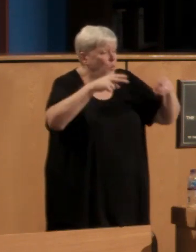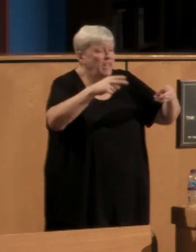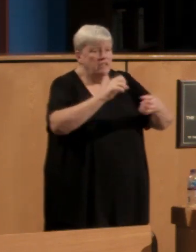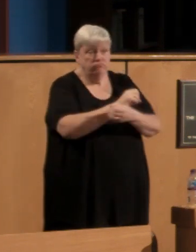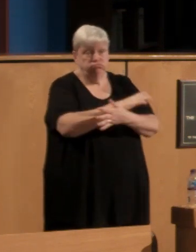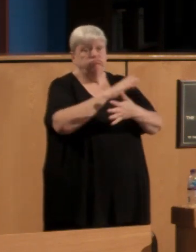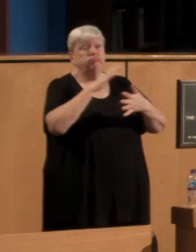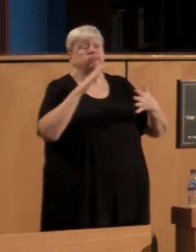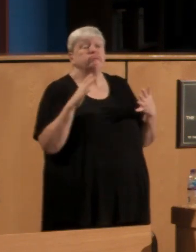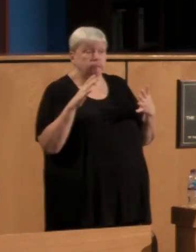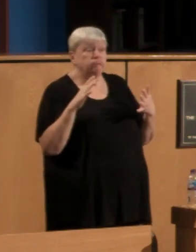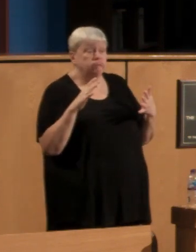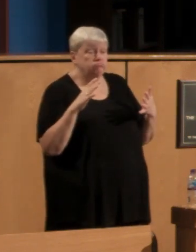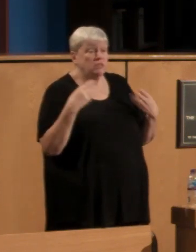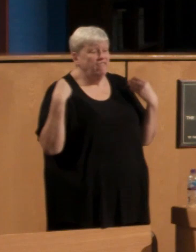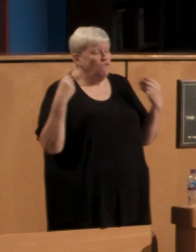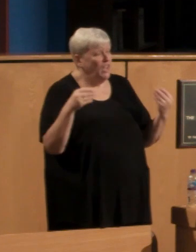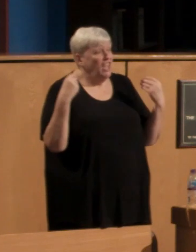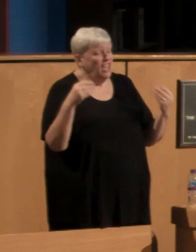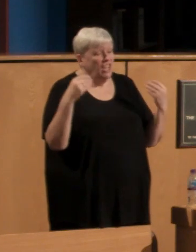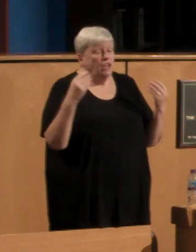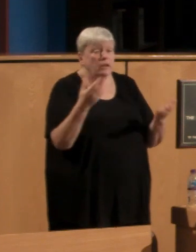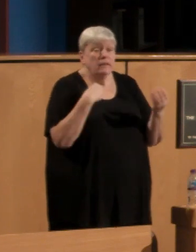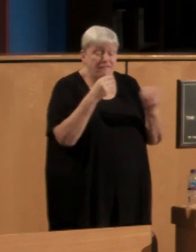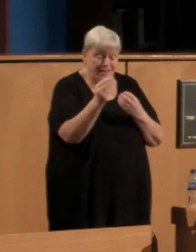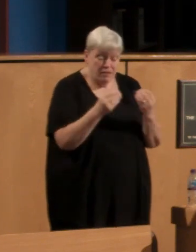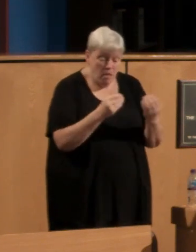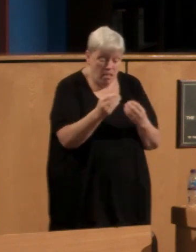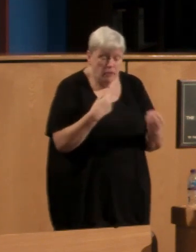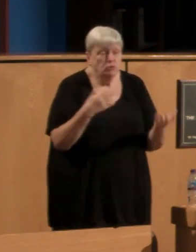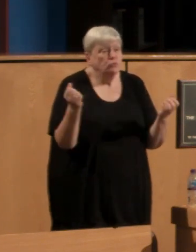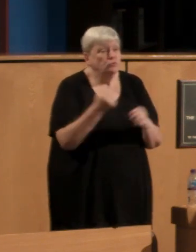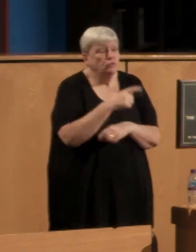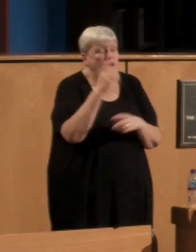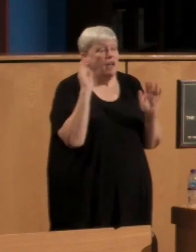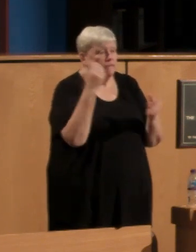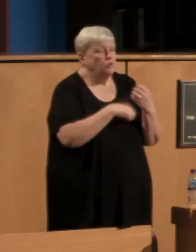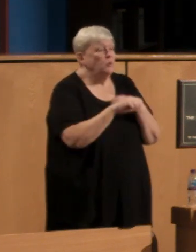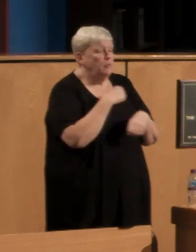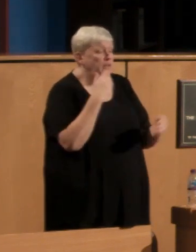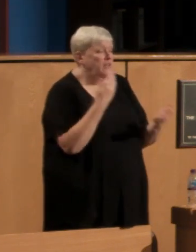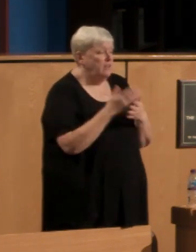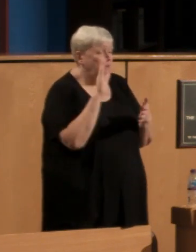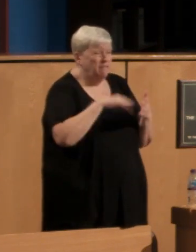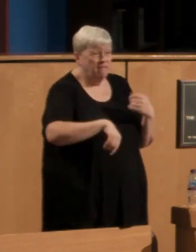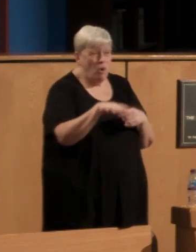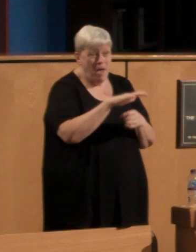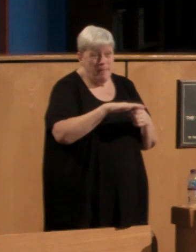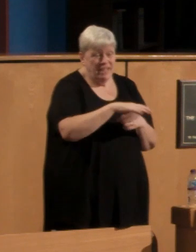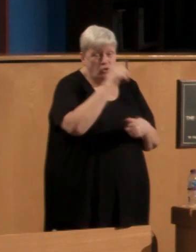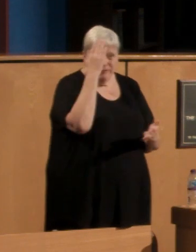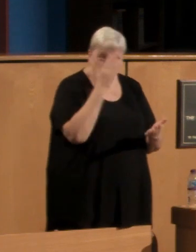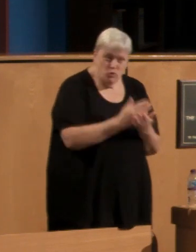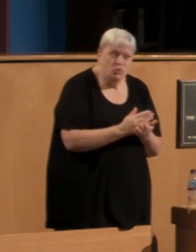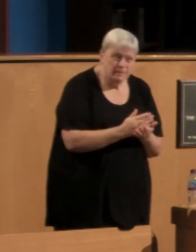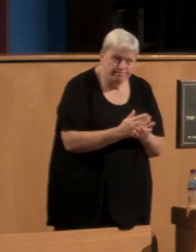liberatory. But I do think that to do that, you have to be coming from a place of truth. It needs to